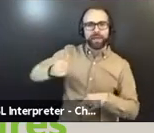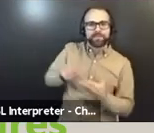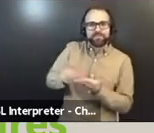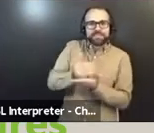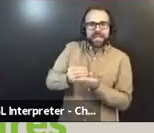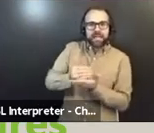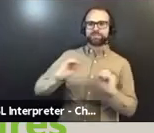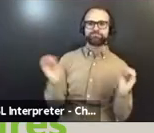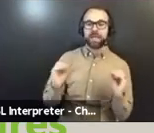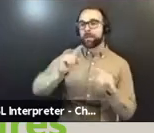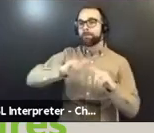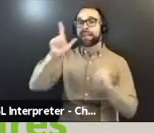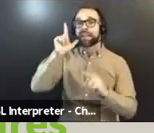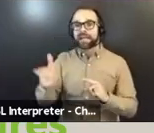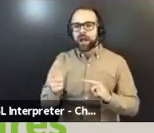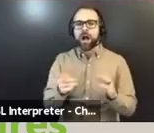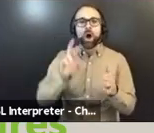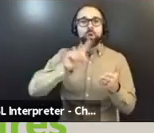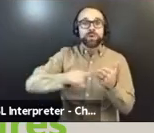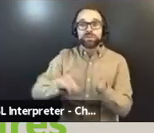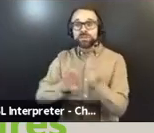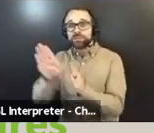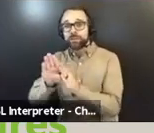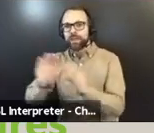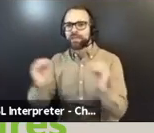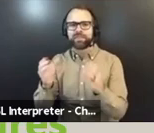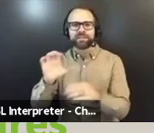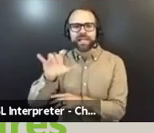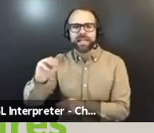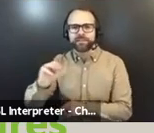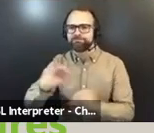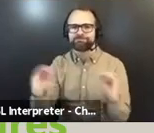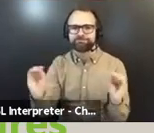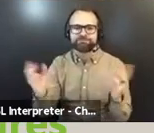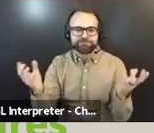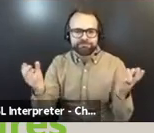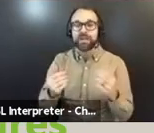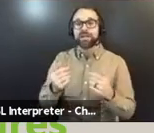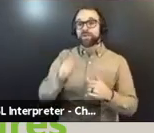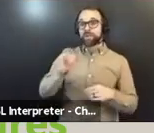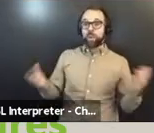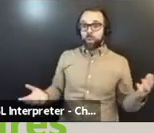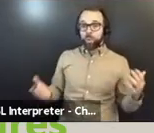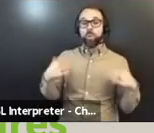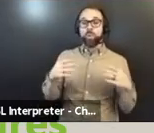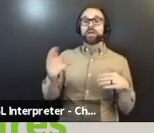Really, R&D gets reduced and there's nothing to claim. So your heavy claim is going to be in the early years as you're developing the product. So the quicker you can get on this program,